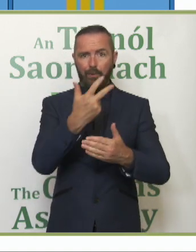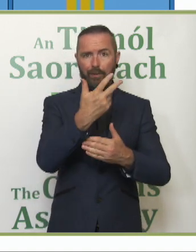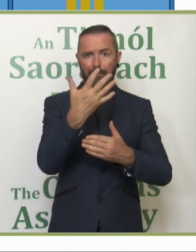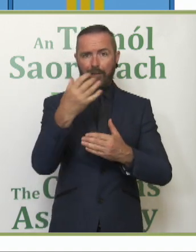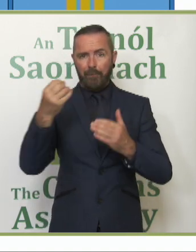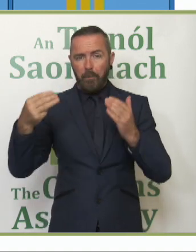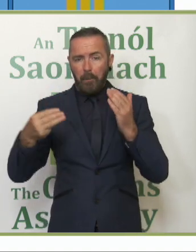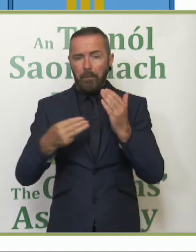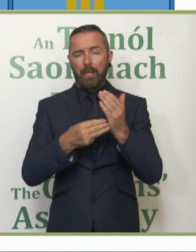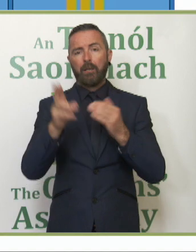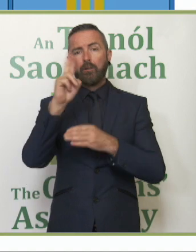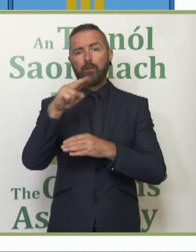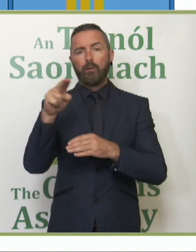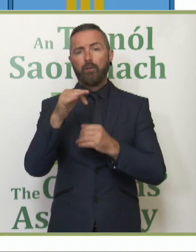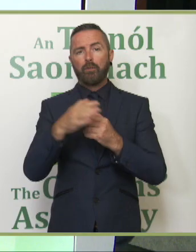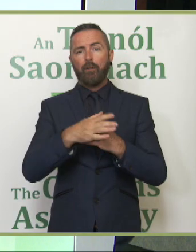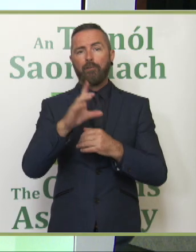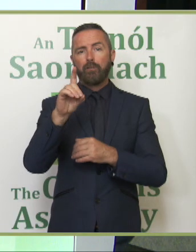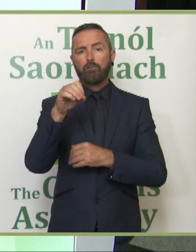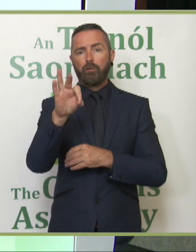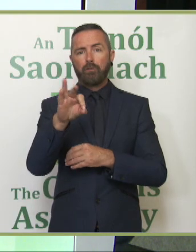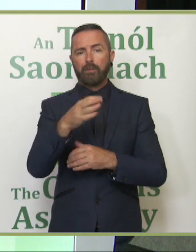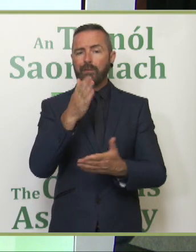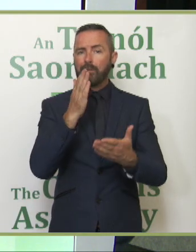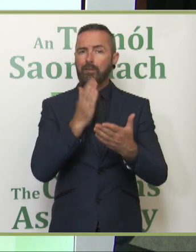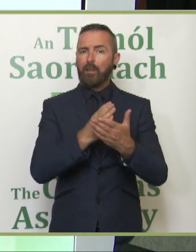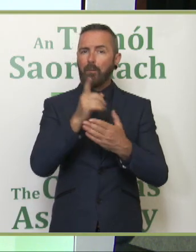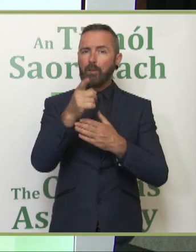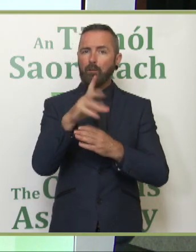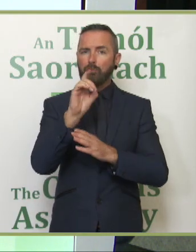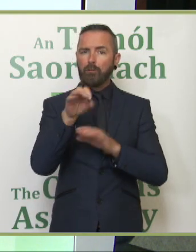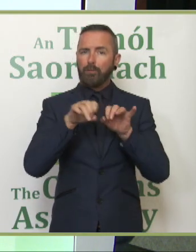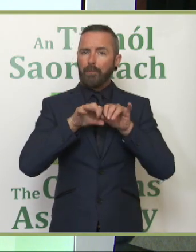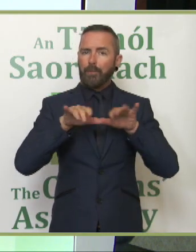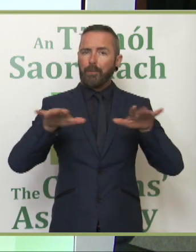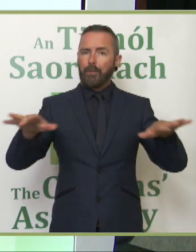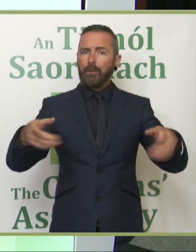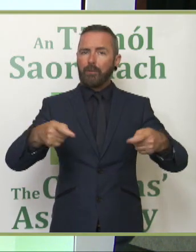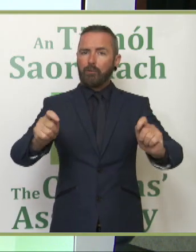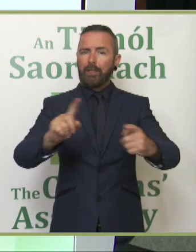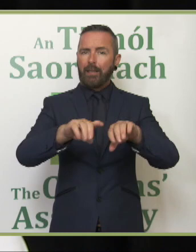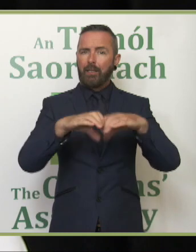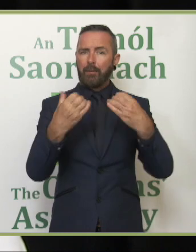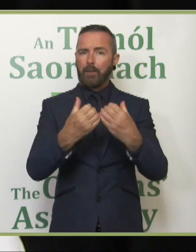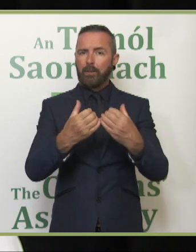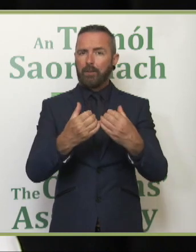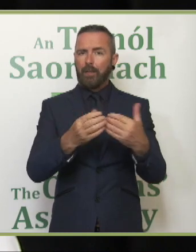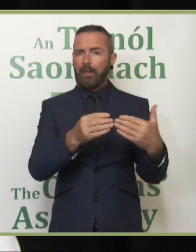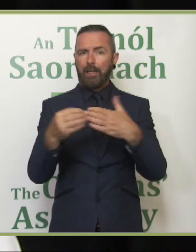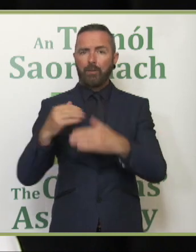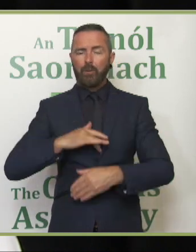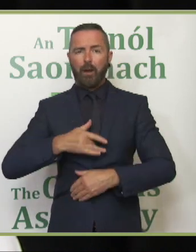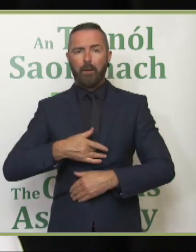million worth of controlled drugs, preventing those drugs reaching our communities and causing harm. We have also